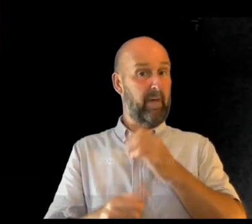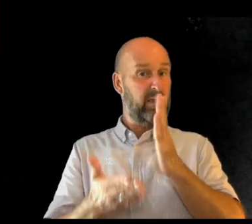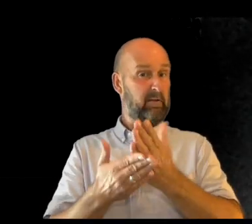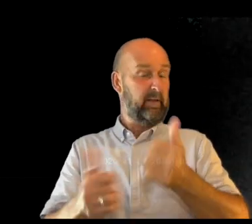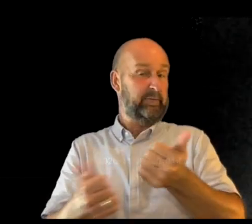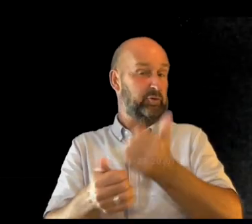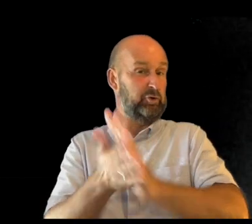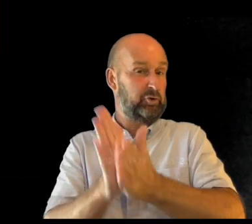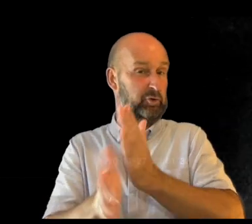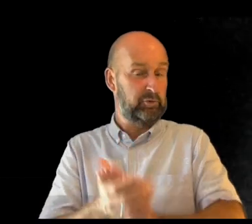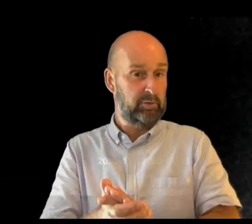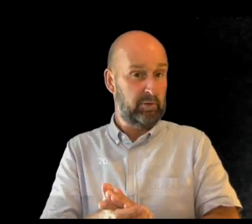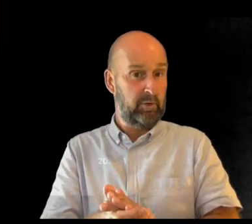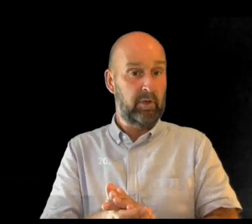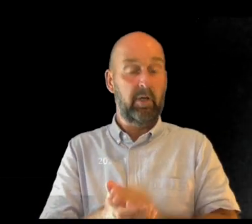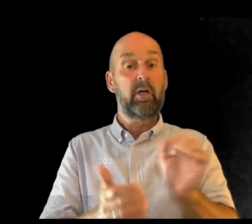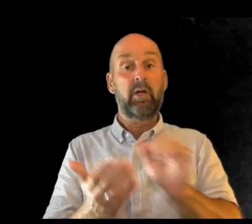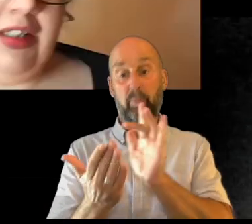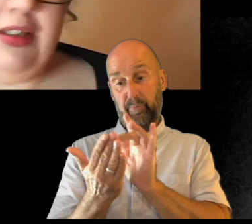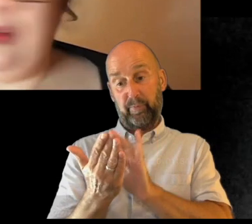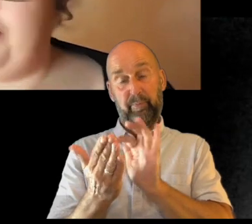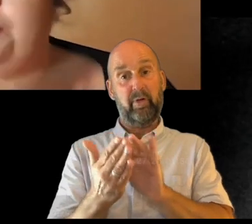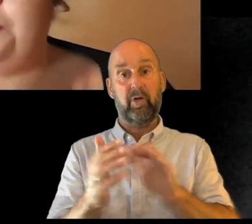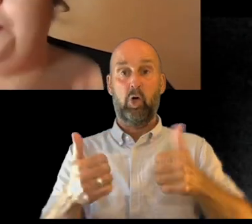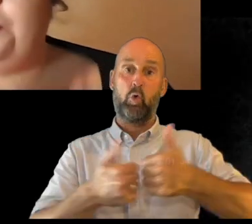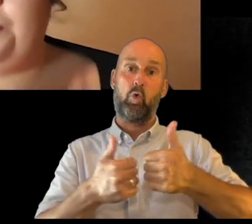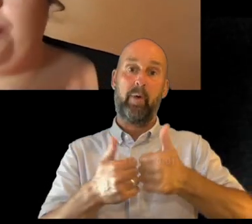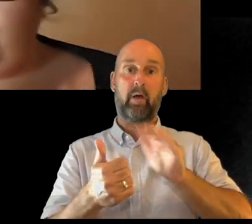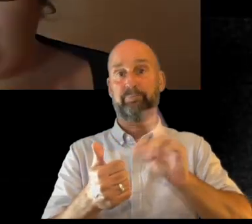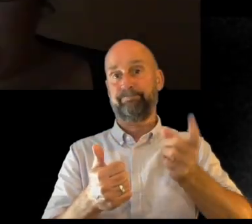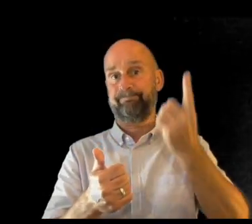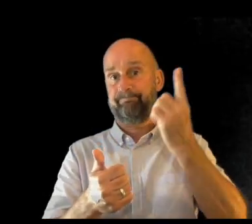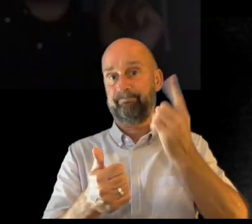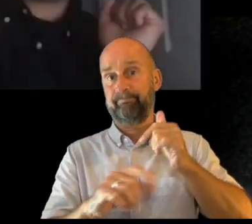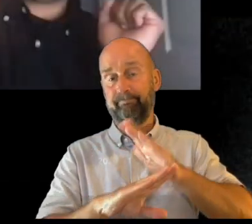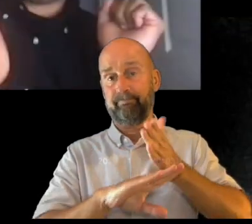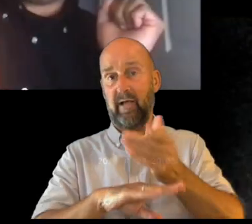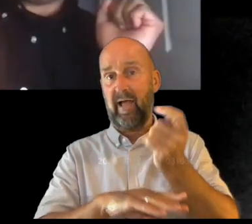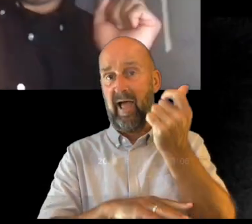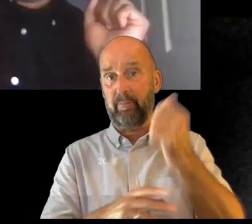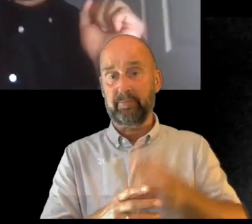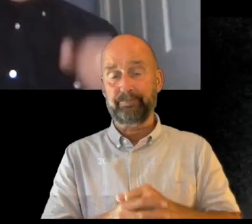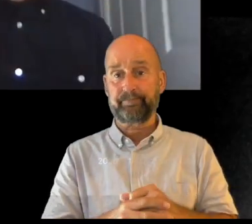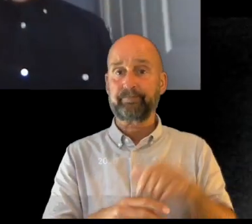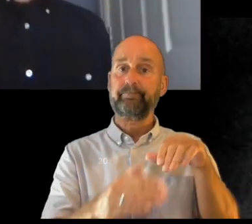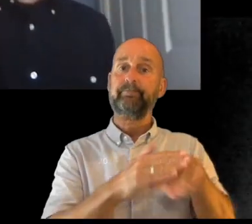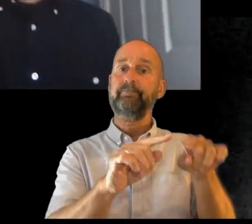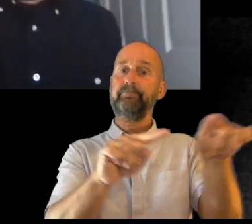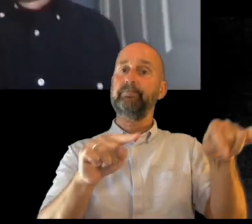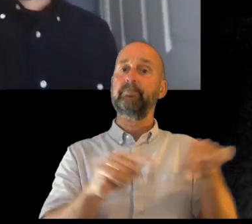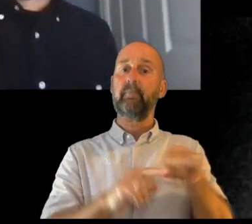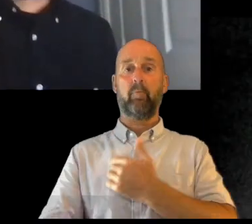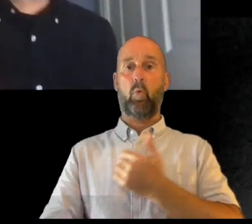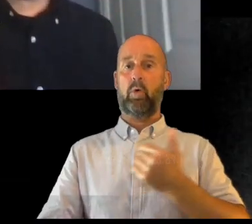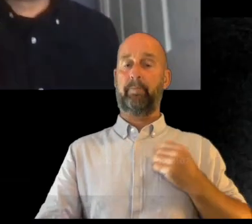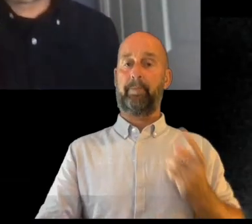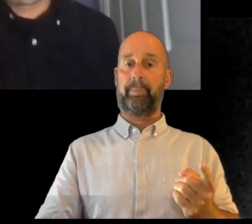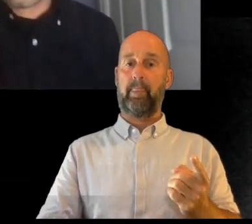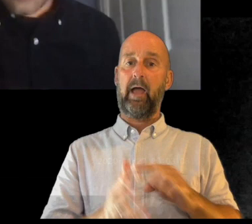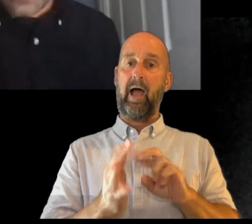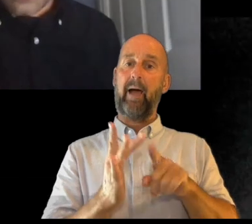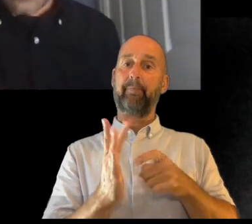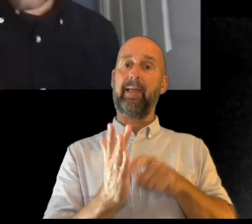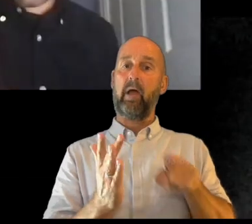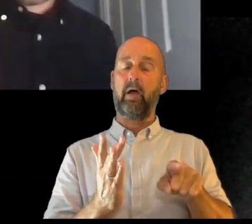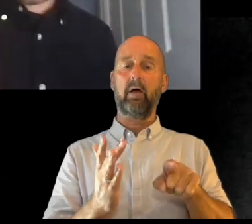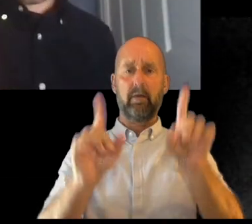done. Bex's fingers are already tapping her black Uber app. Internal studio, morning. Amir's finger